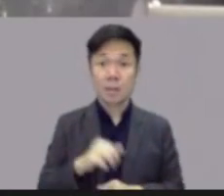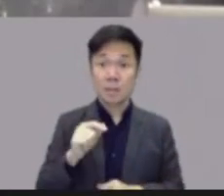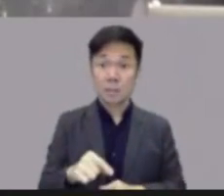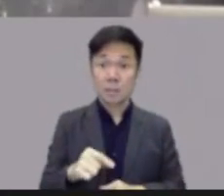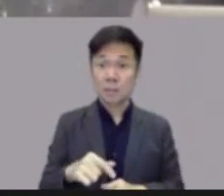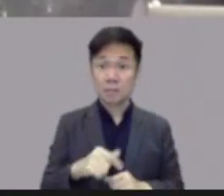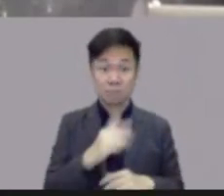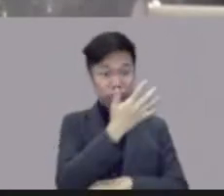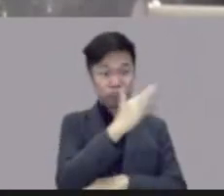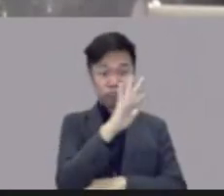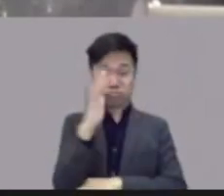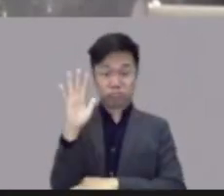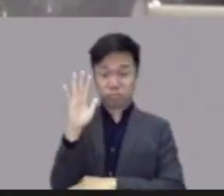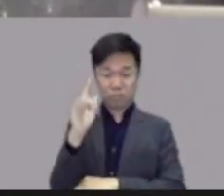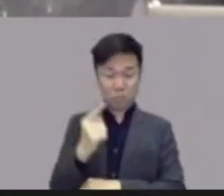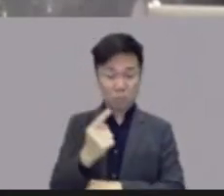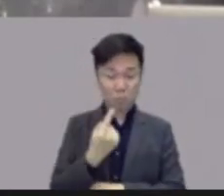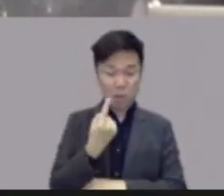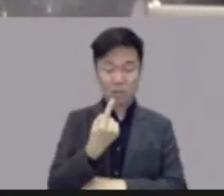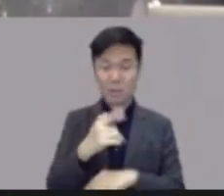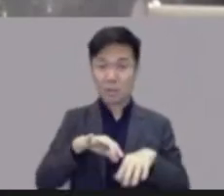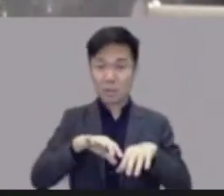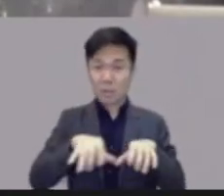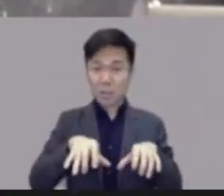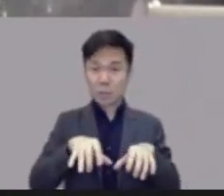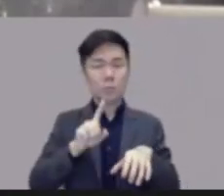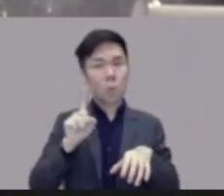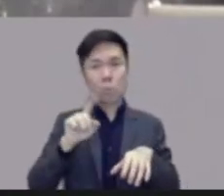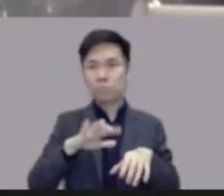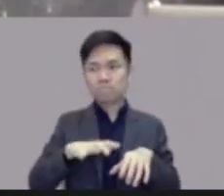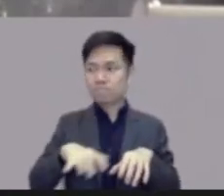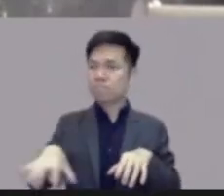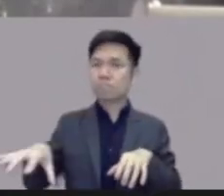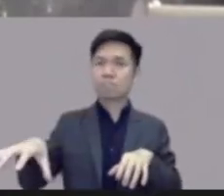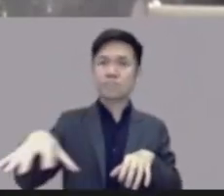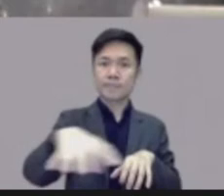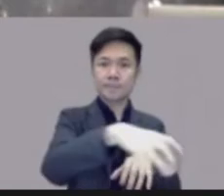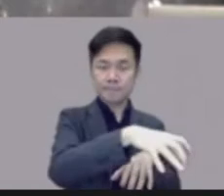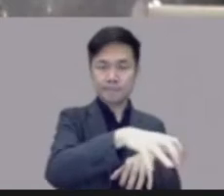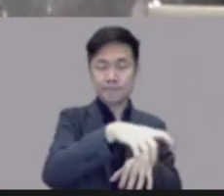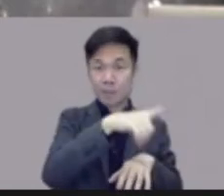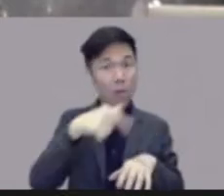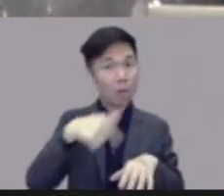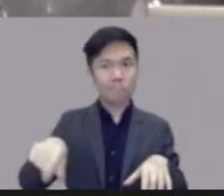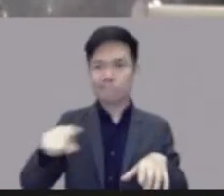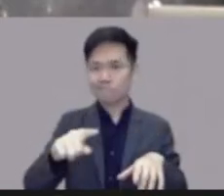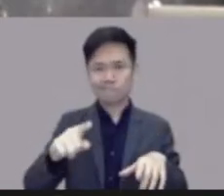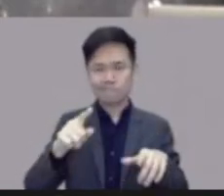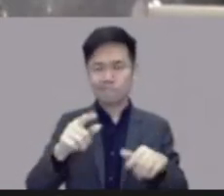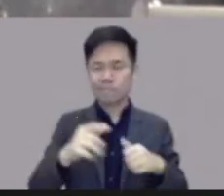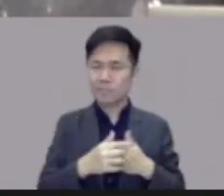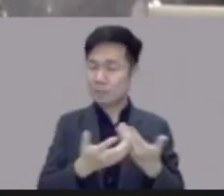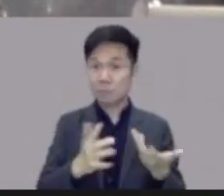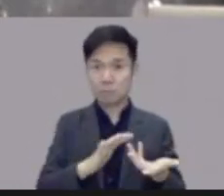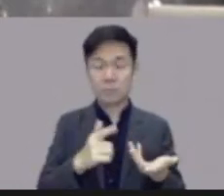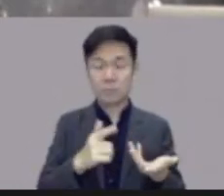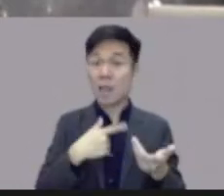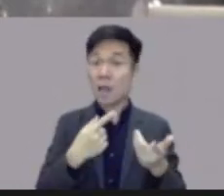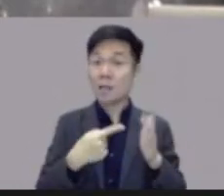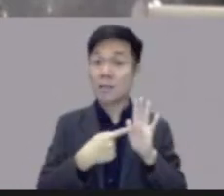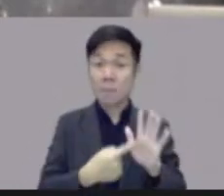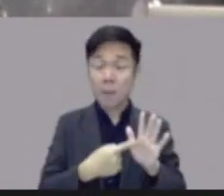nature and present significant challenges to all countries in the region the sources of air pollution often